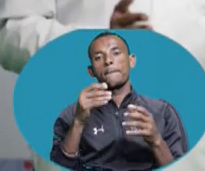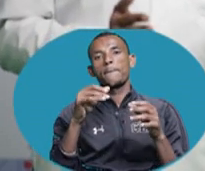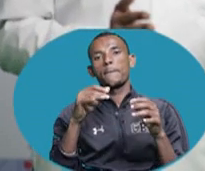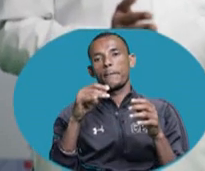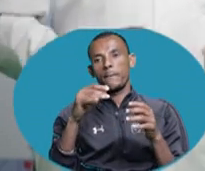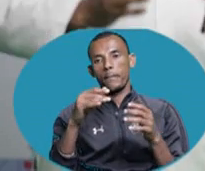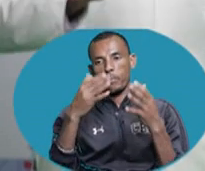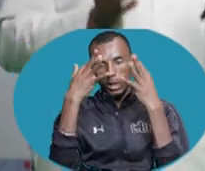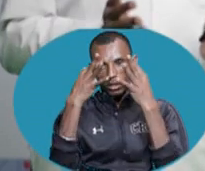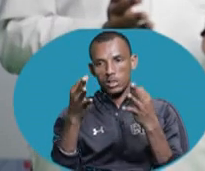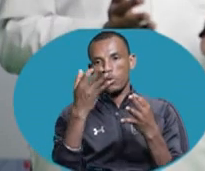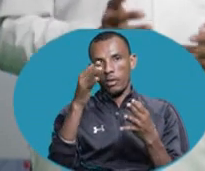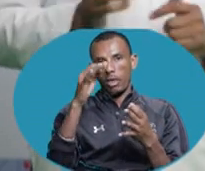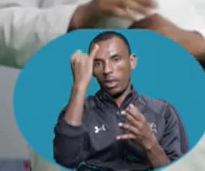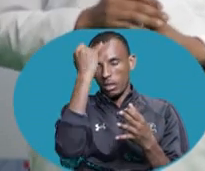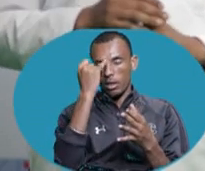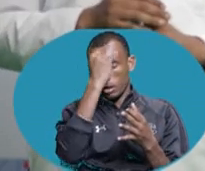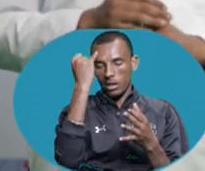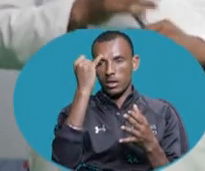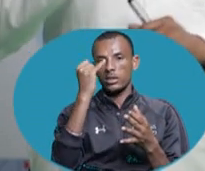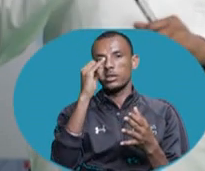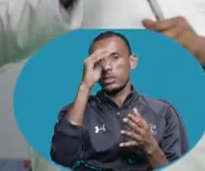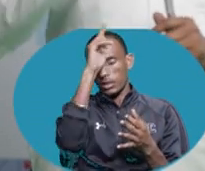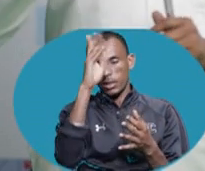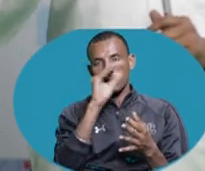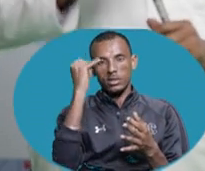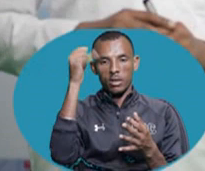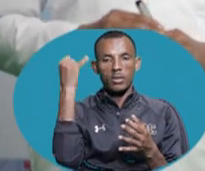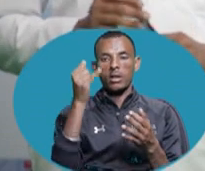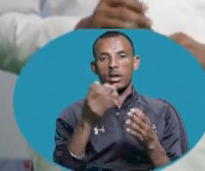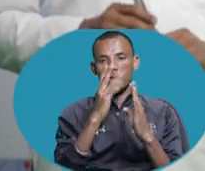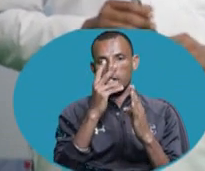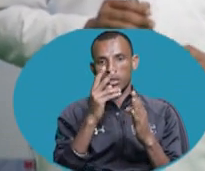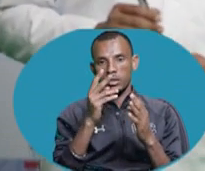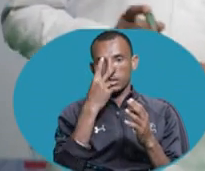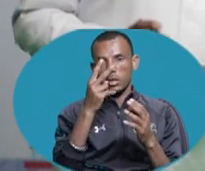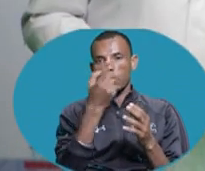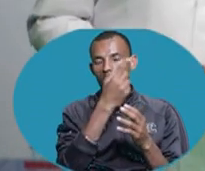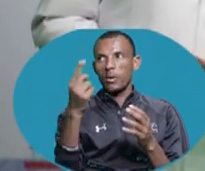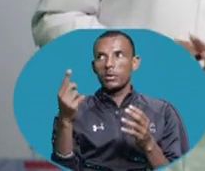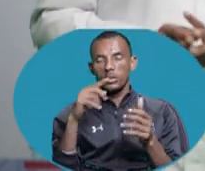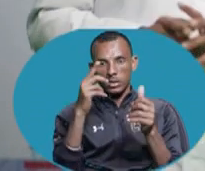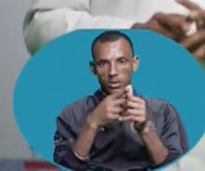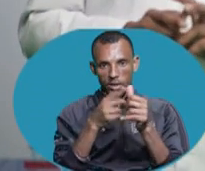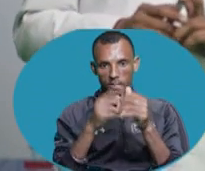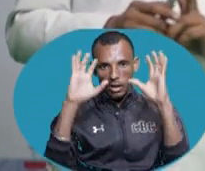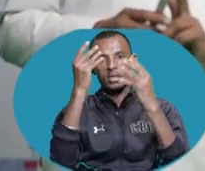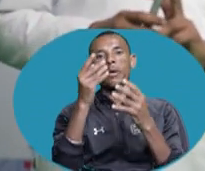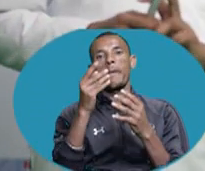Italy, Germany, and Japan? Let us each one by one. The first aggressive measure